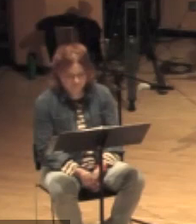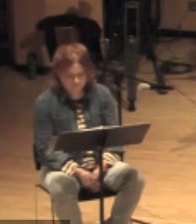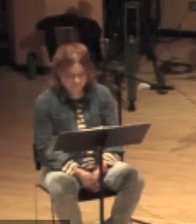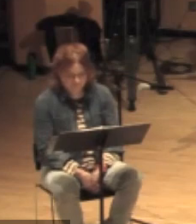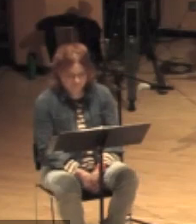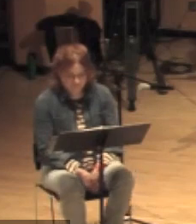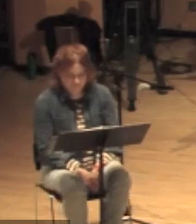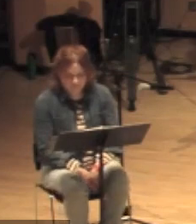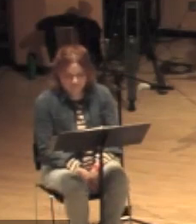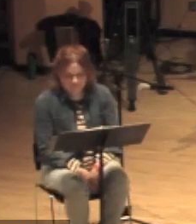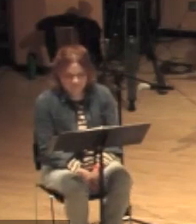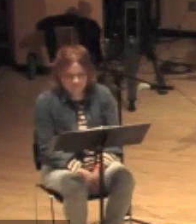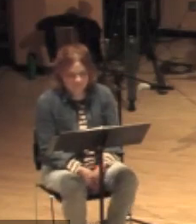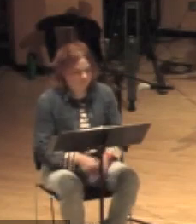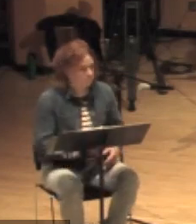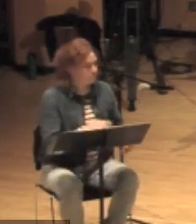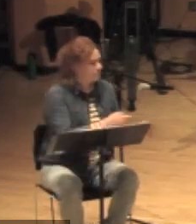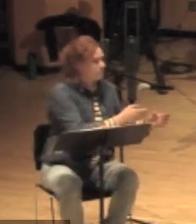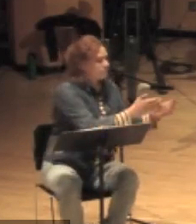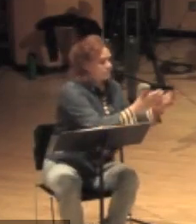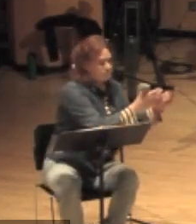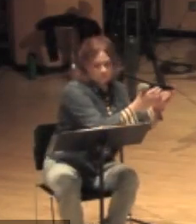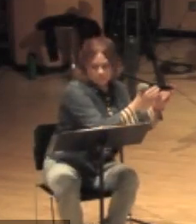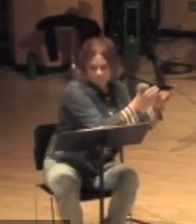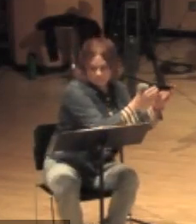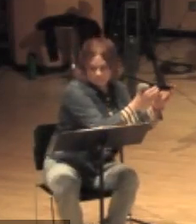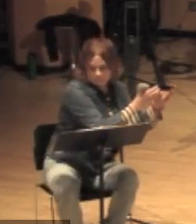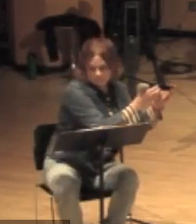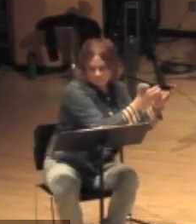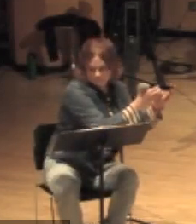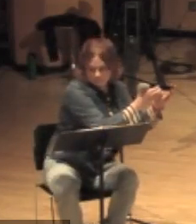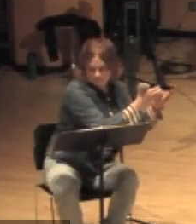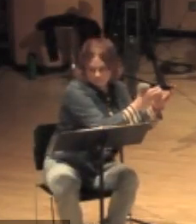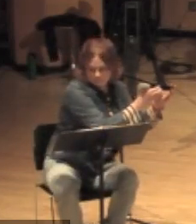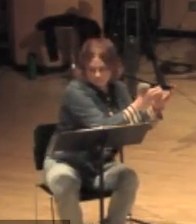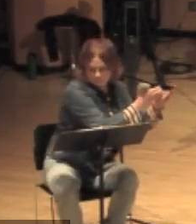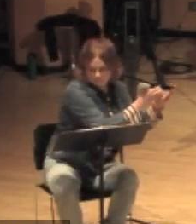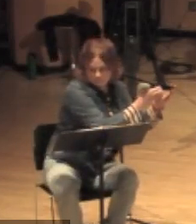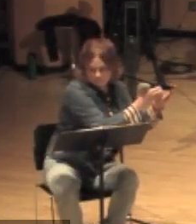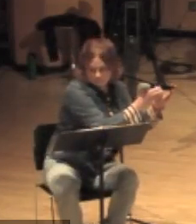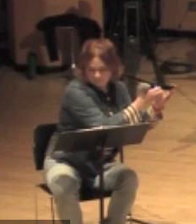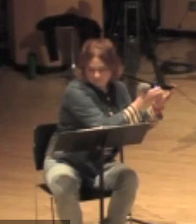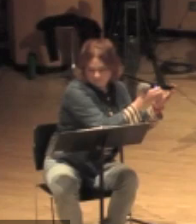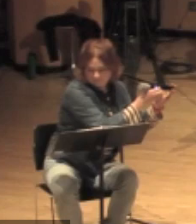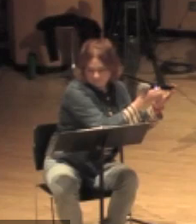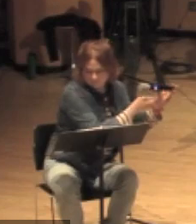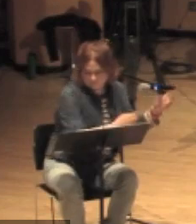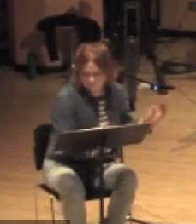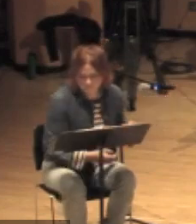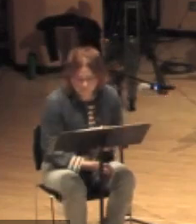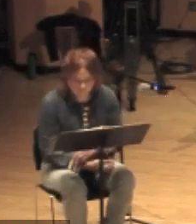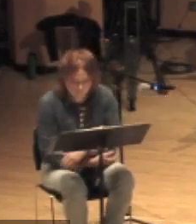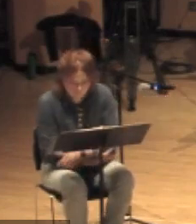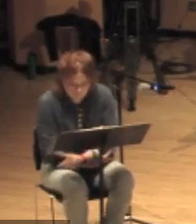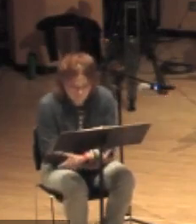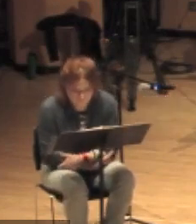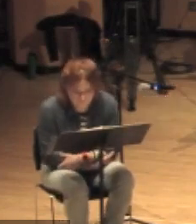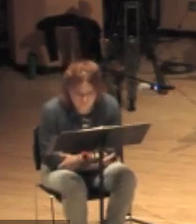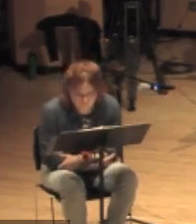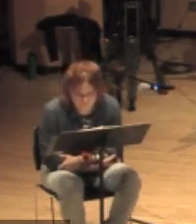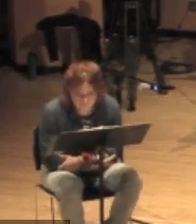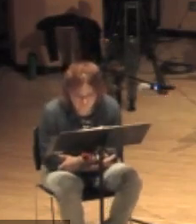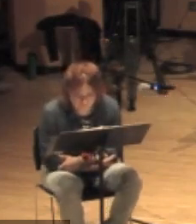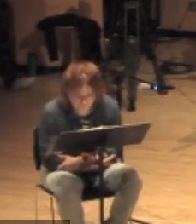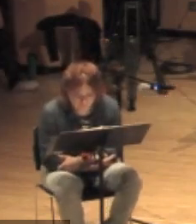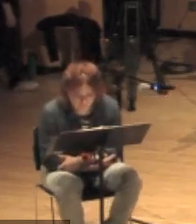and and she's alone a lot of the time yeah that's how it is I think she sometimes gets together with